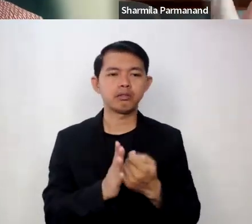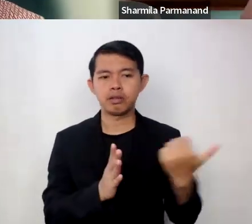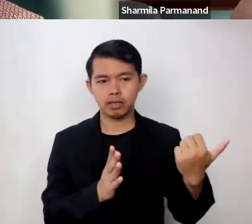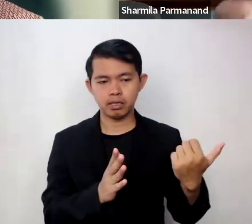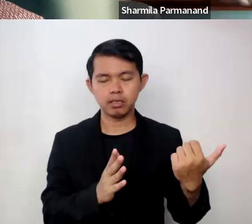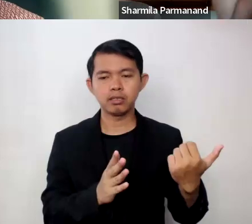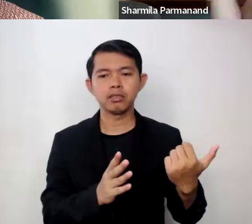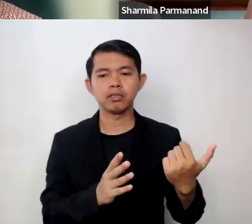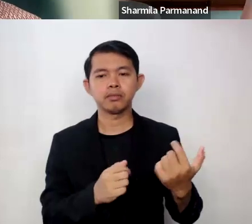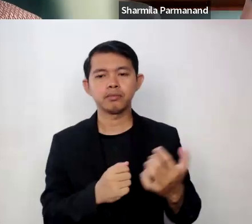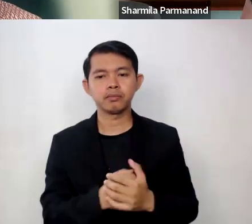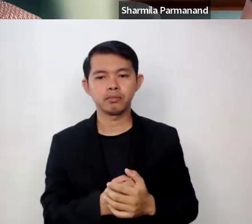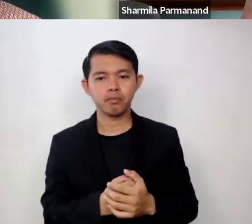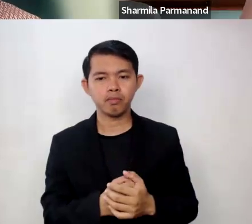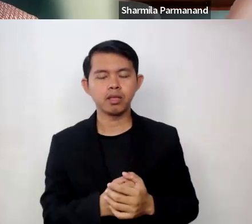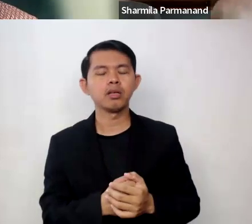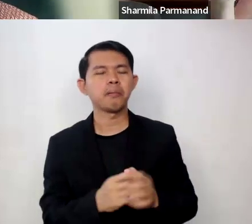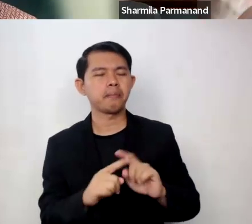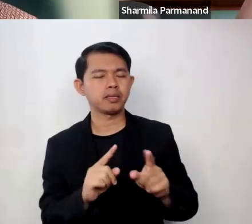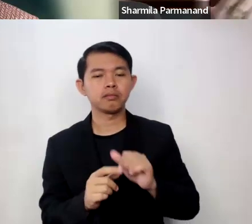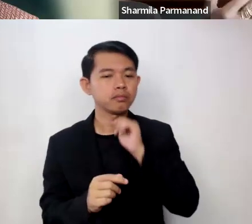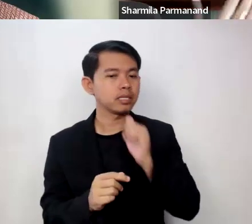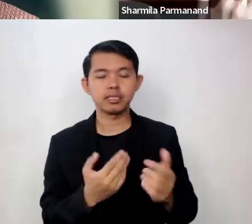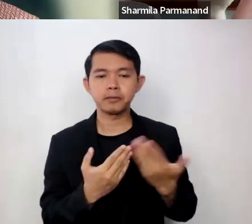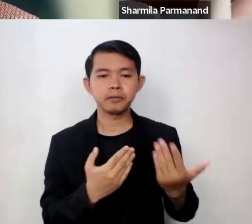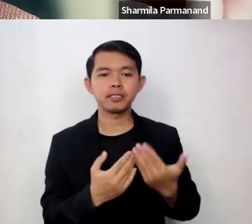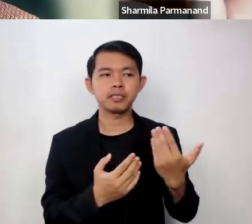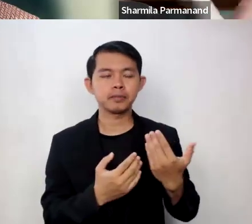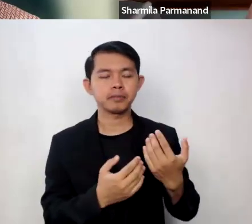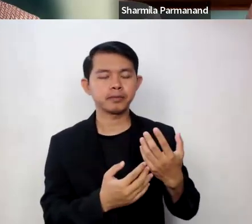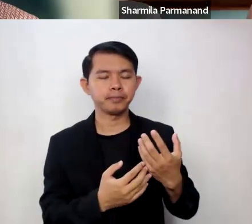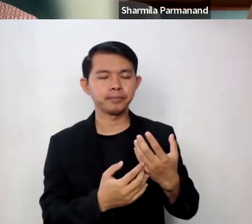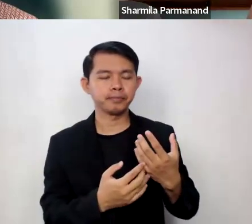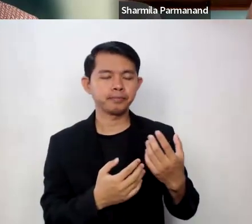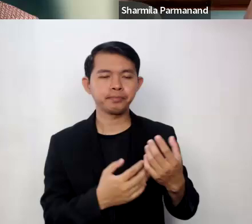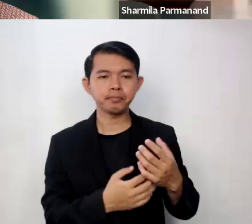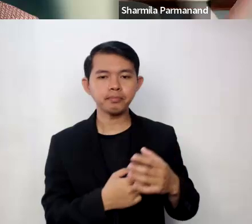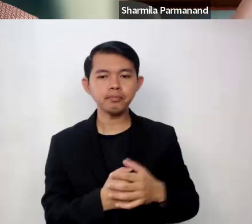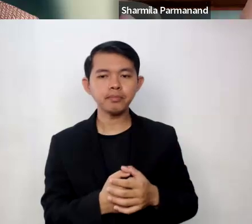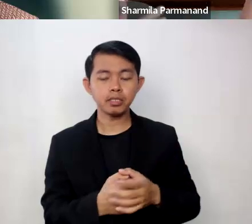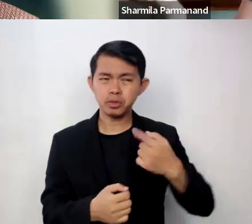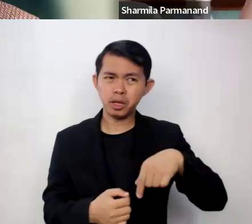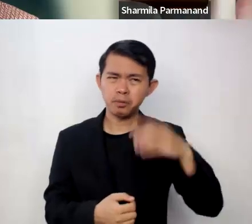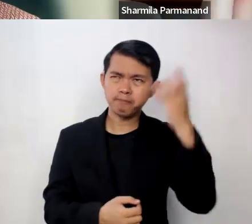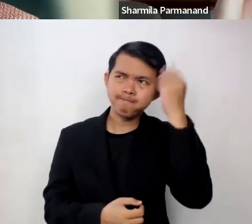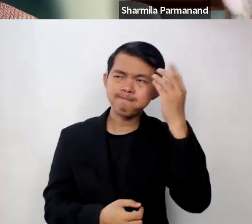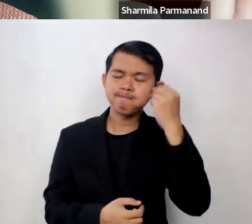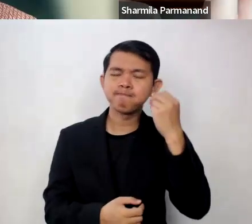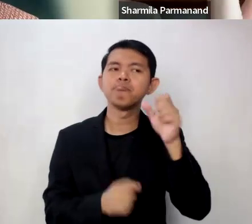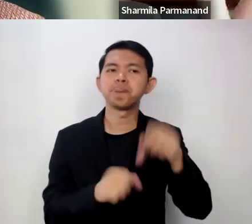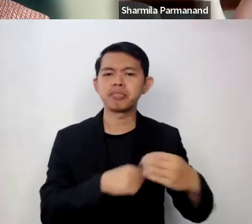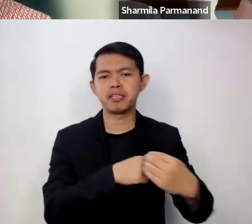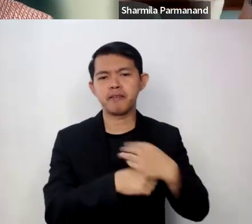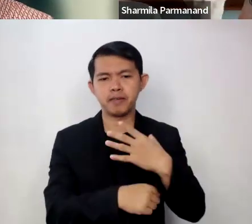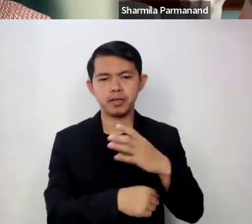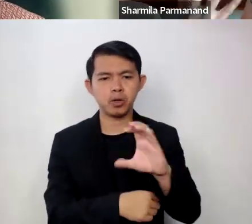kind of snap our fingers and recover them. So it's kind of, we can't even like fully decolonize our minds. There's no such thing as a quote unquote